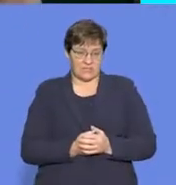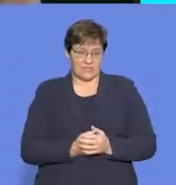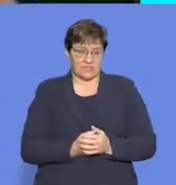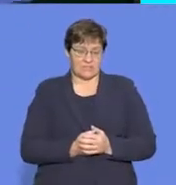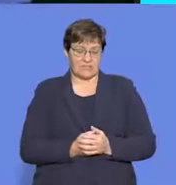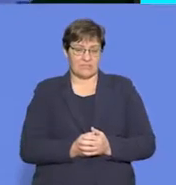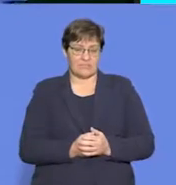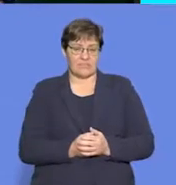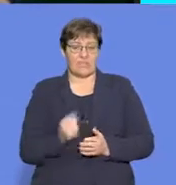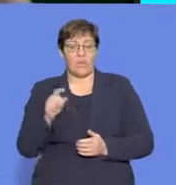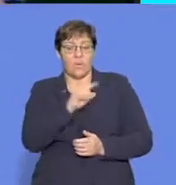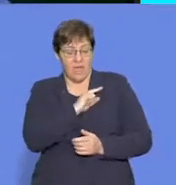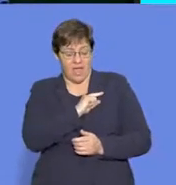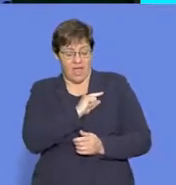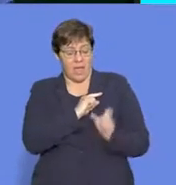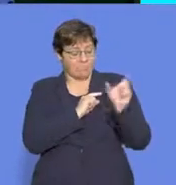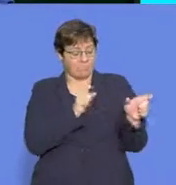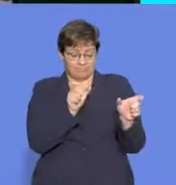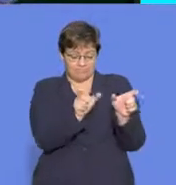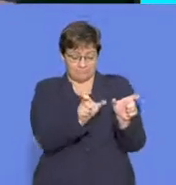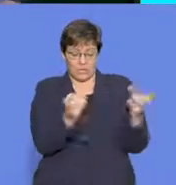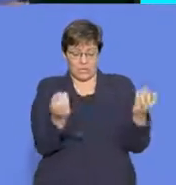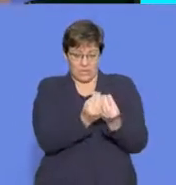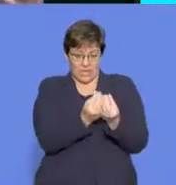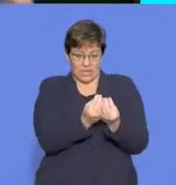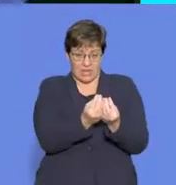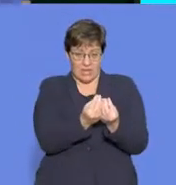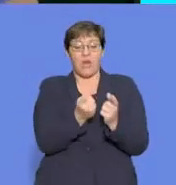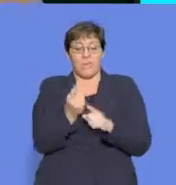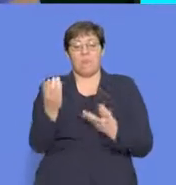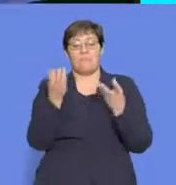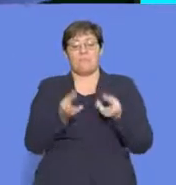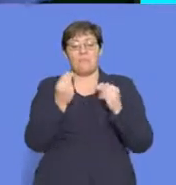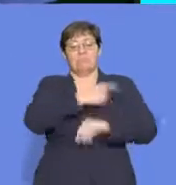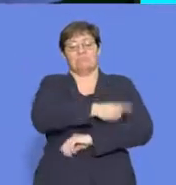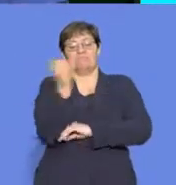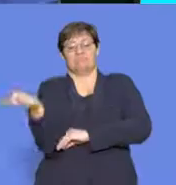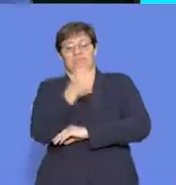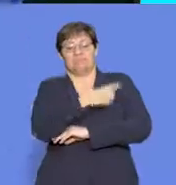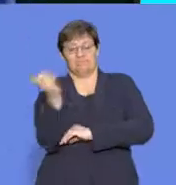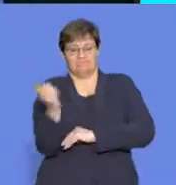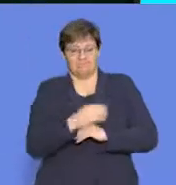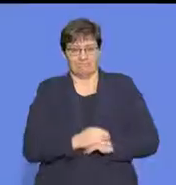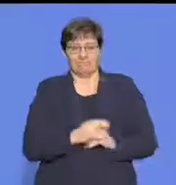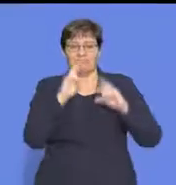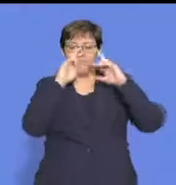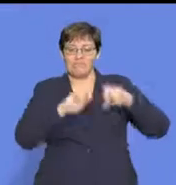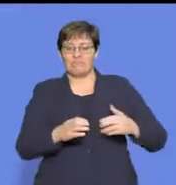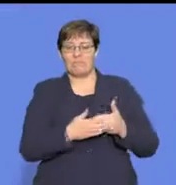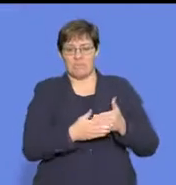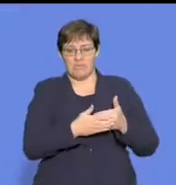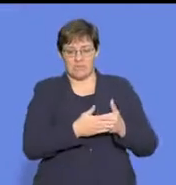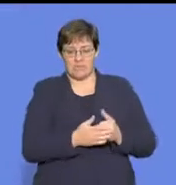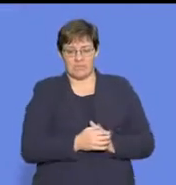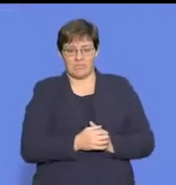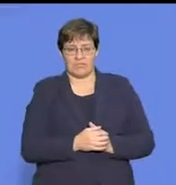is the reason why, when we connect them together, we've got this reading on the voltmeter. So let's explore that in a